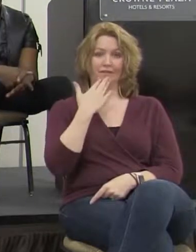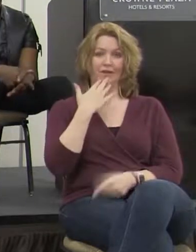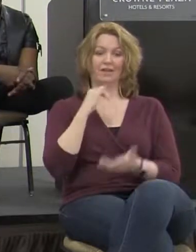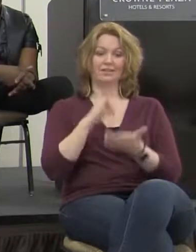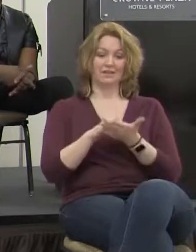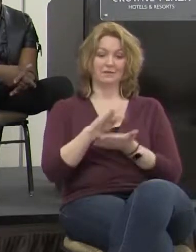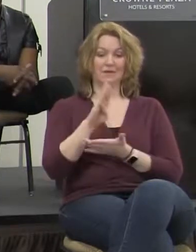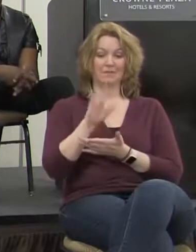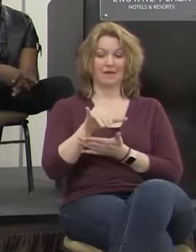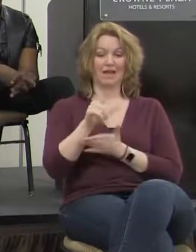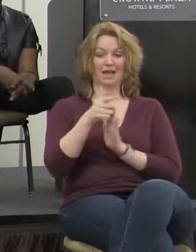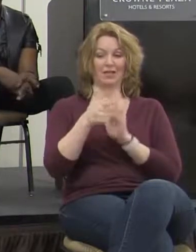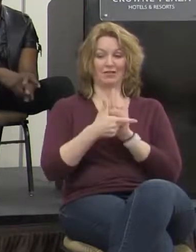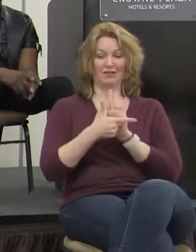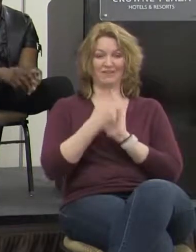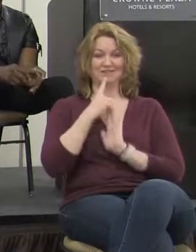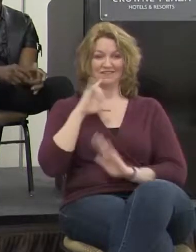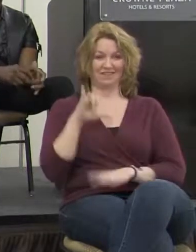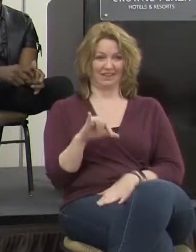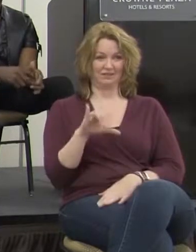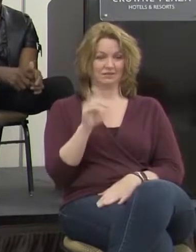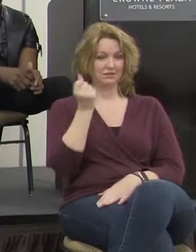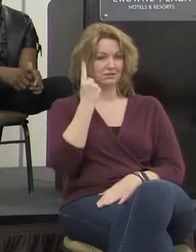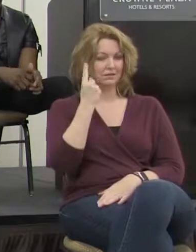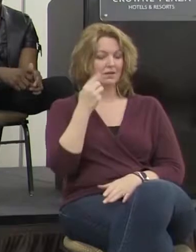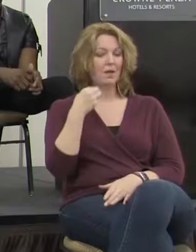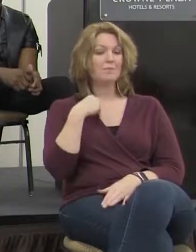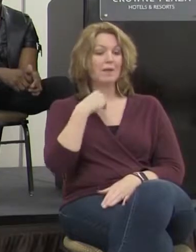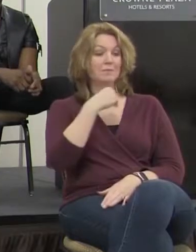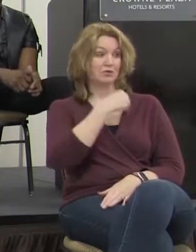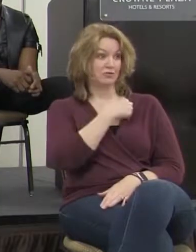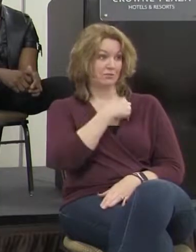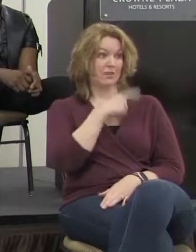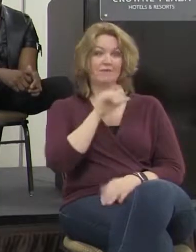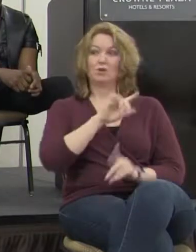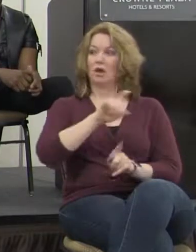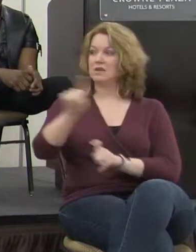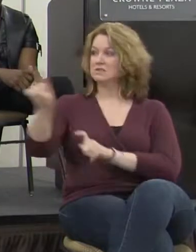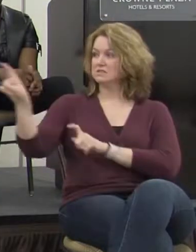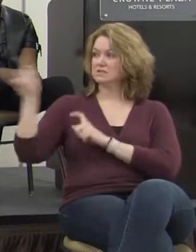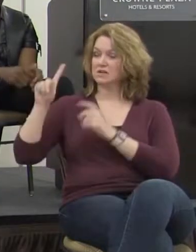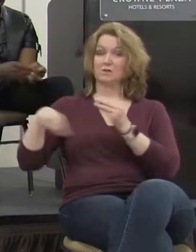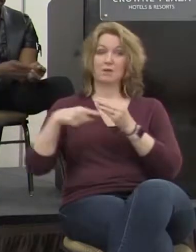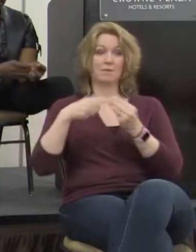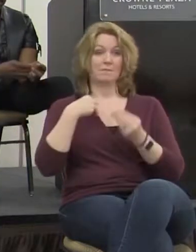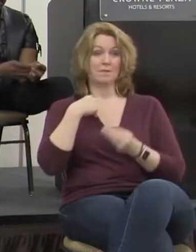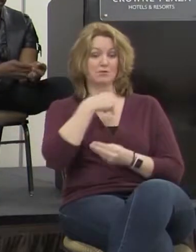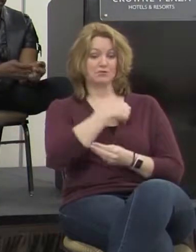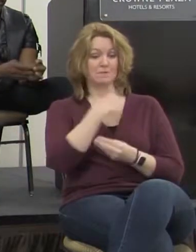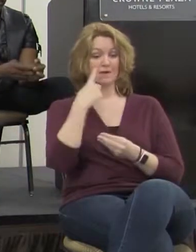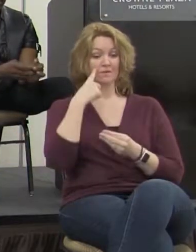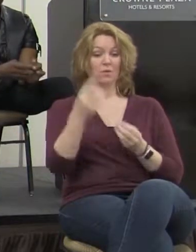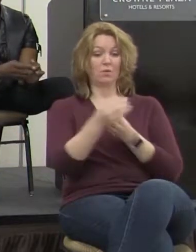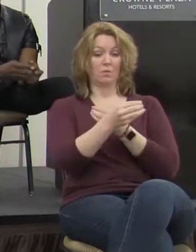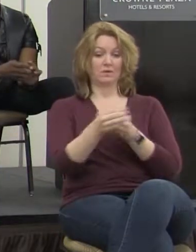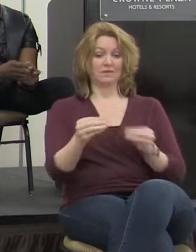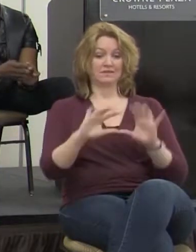bylaws say. Now, membership, if you ask anybody about membership in the